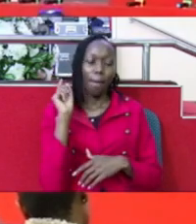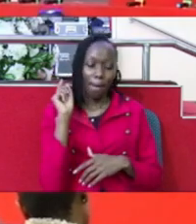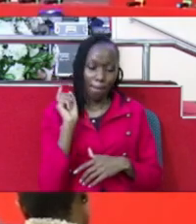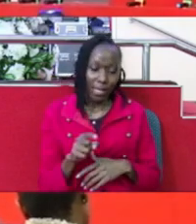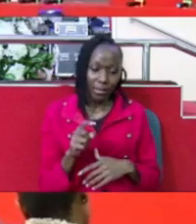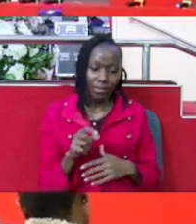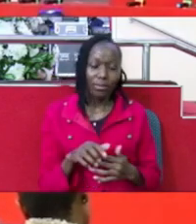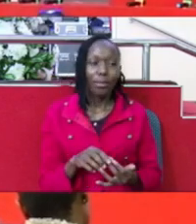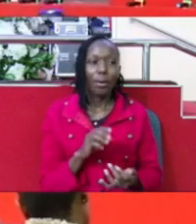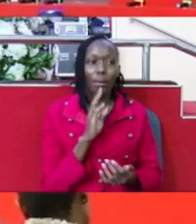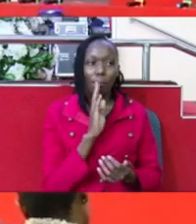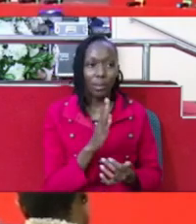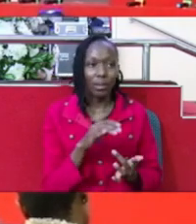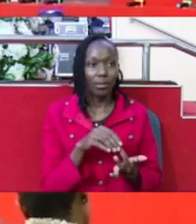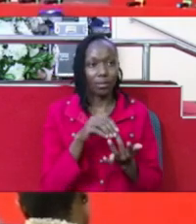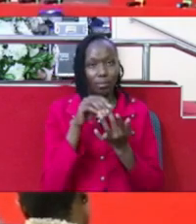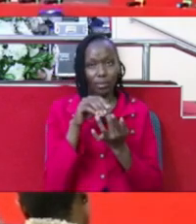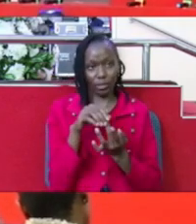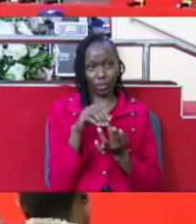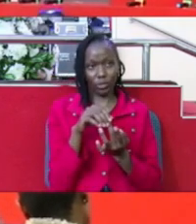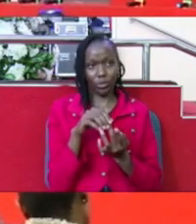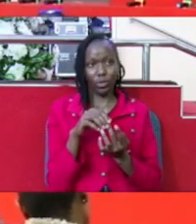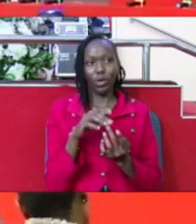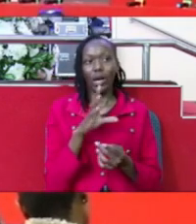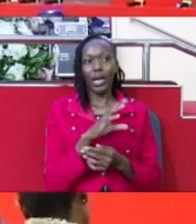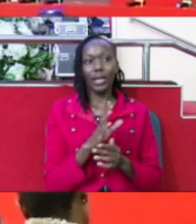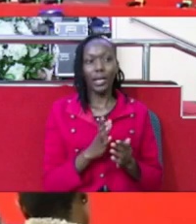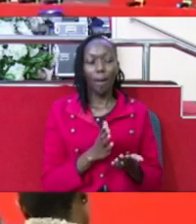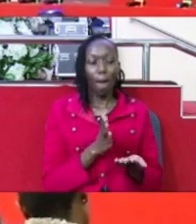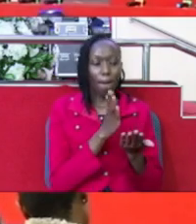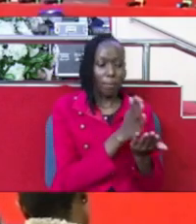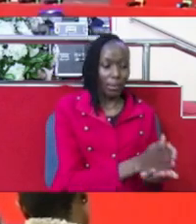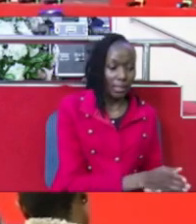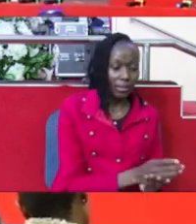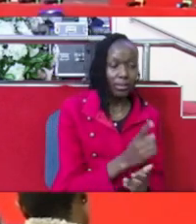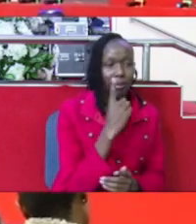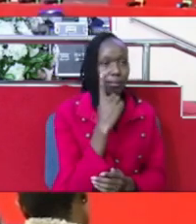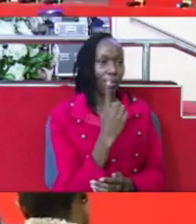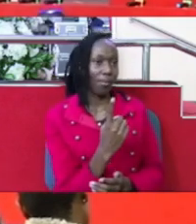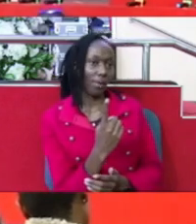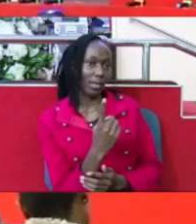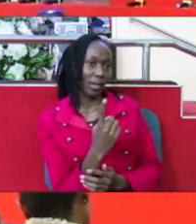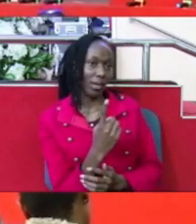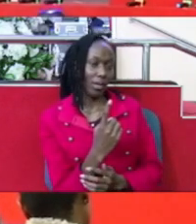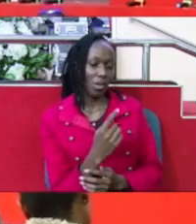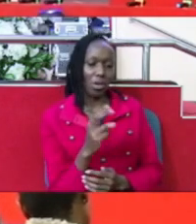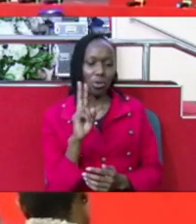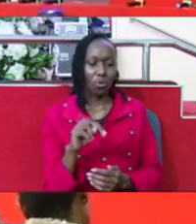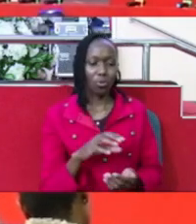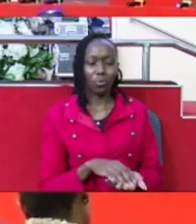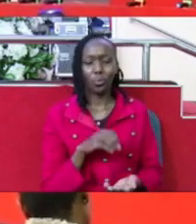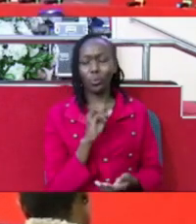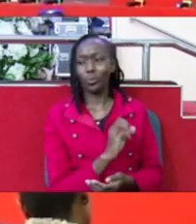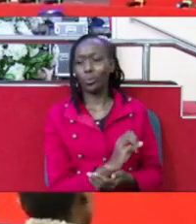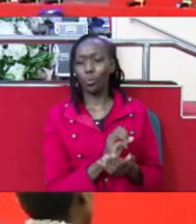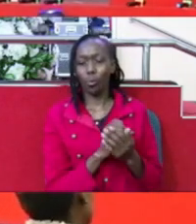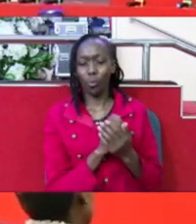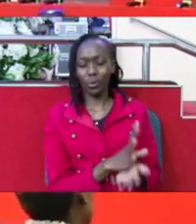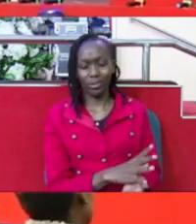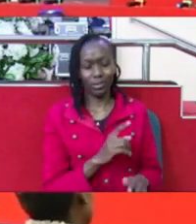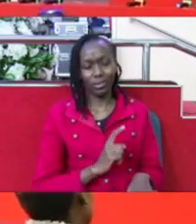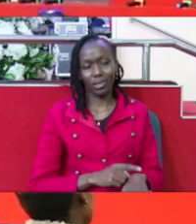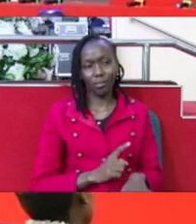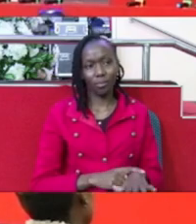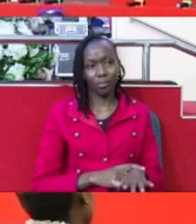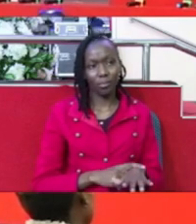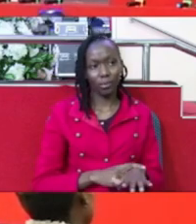lazima ikuwe jambo unawekeza la kwanza, lakini sio kupoteza muda tu. There is no such thing as pastime Christianity. Hakuna kitu